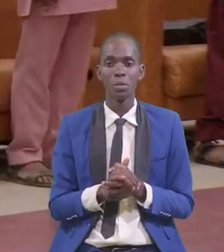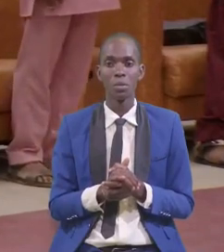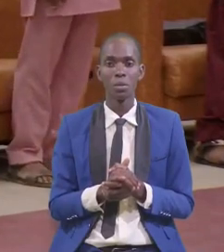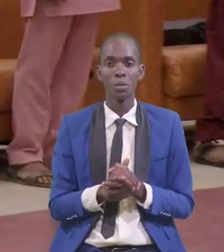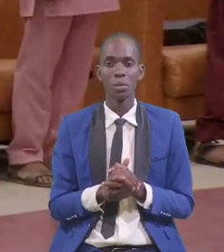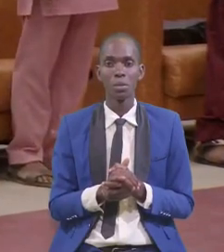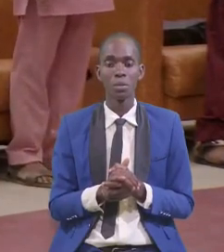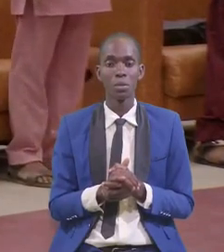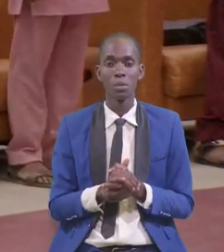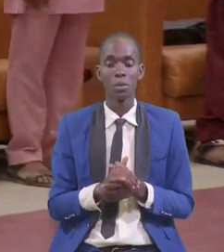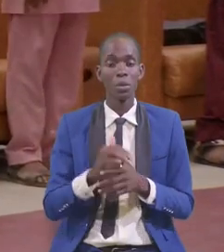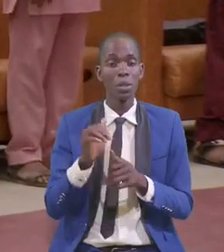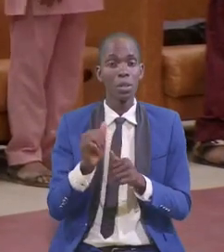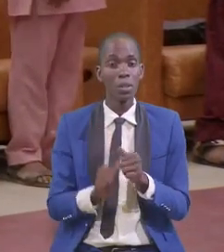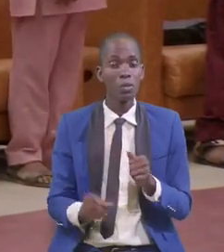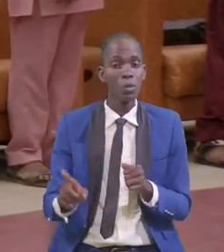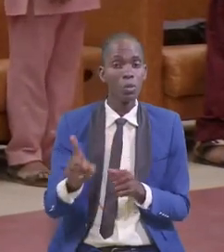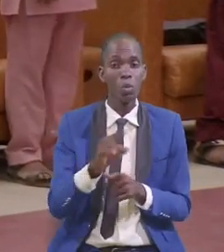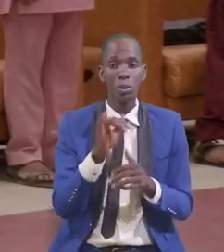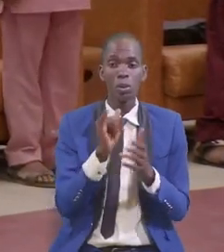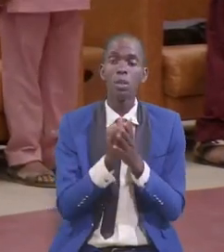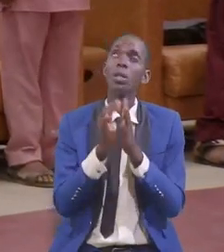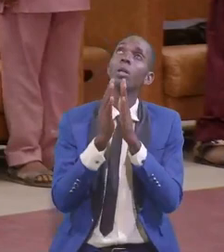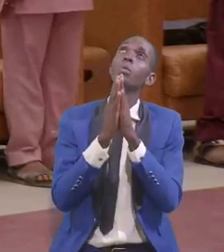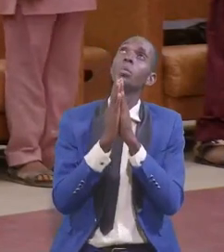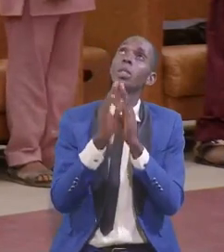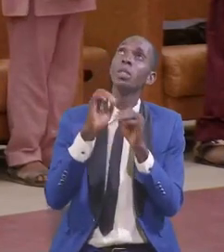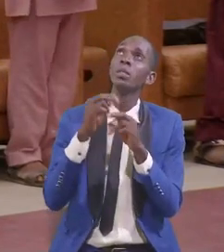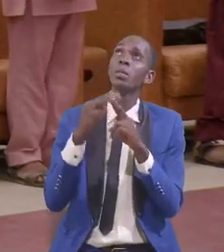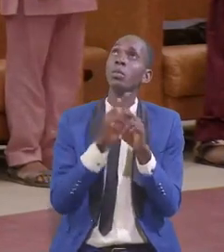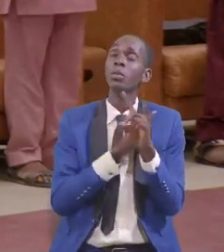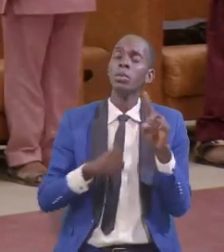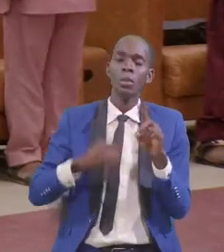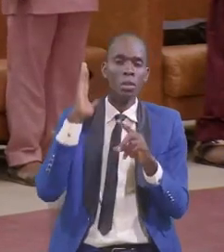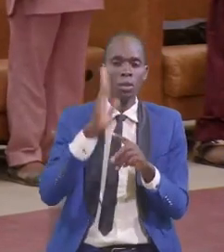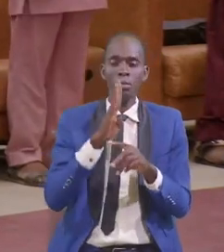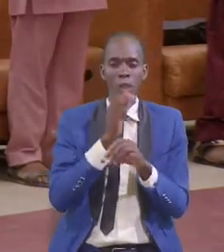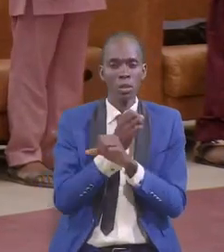Everyone that calls on the name of the Lord will be saved. This can be the day.